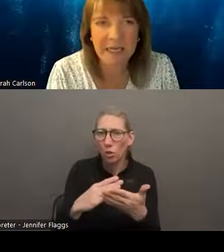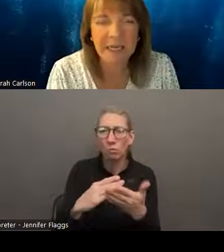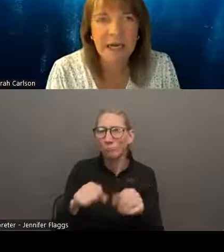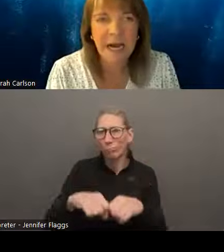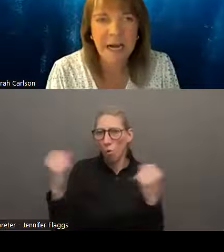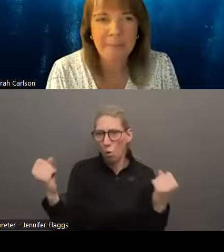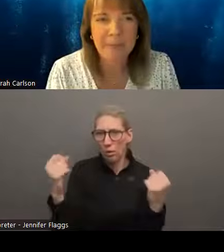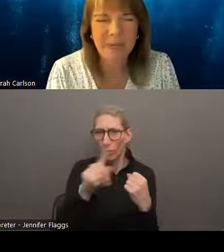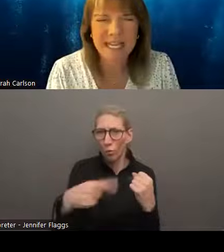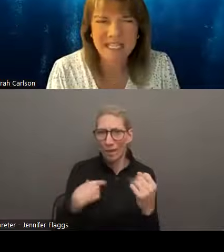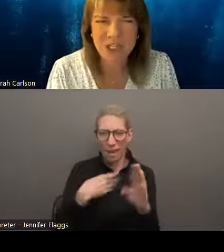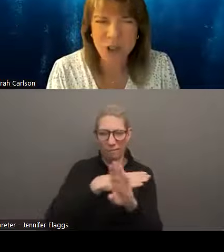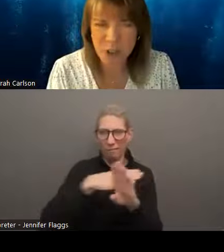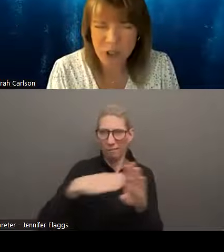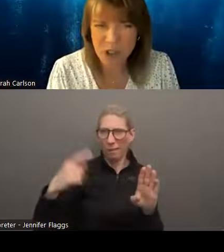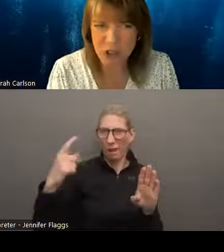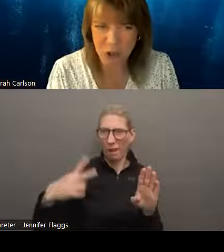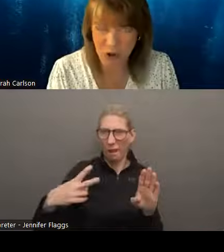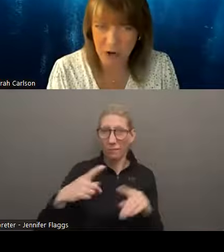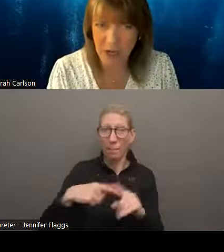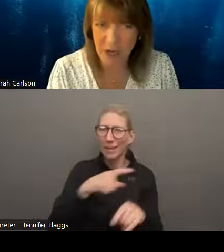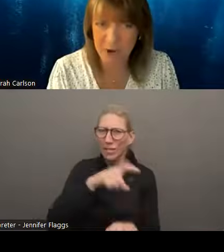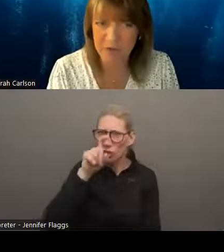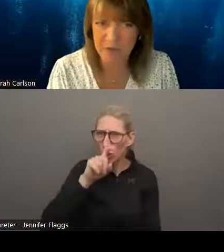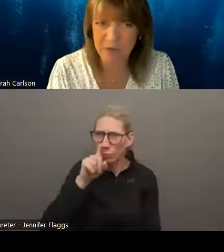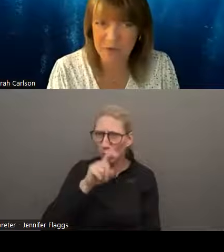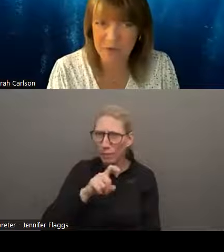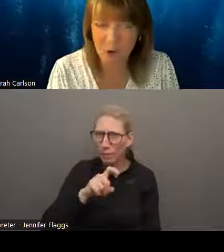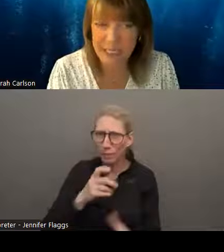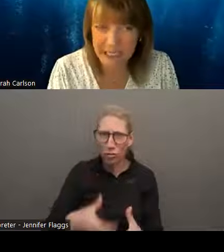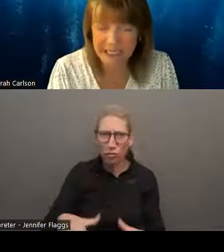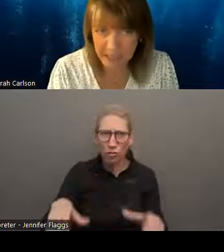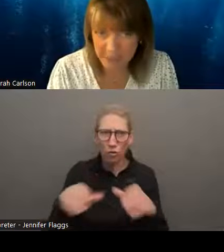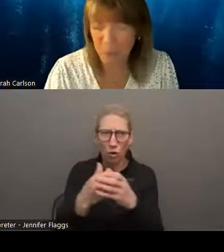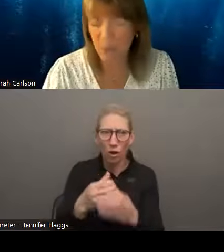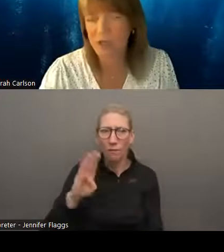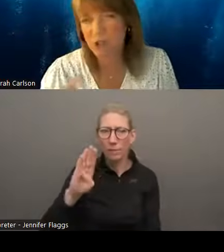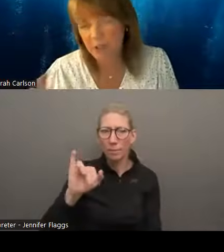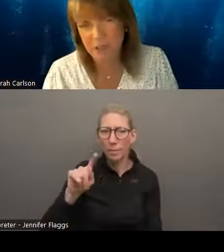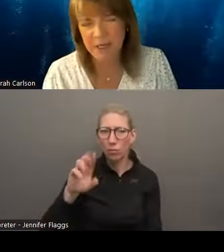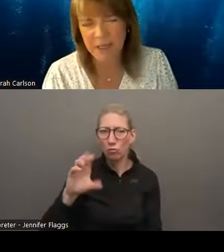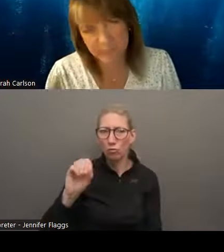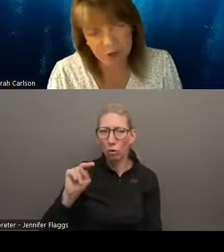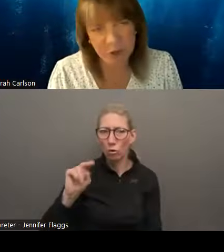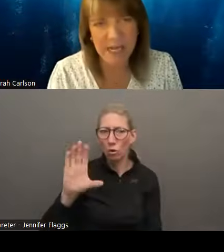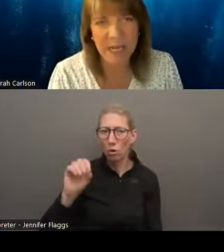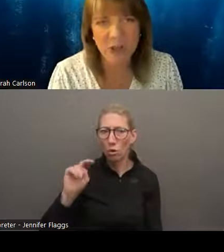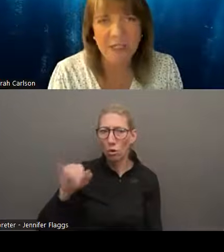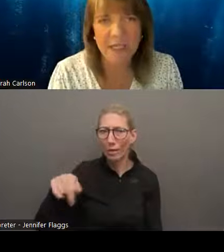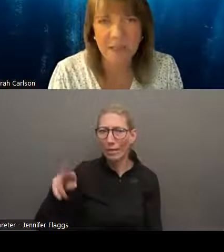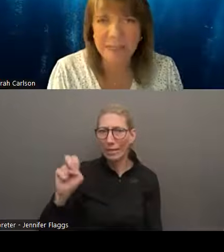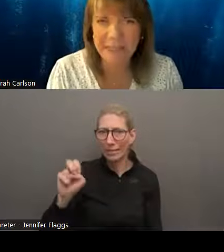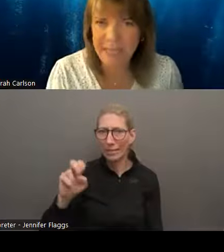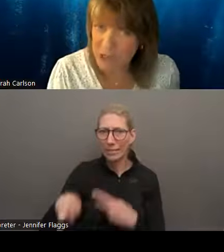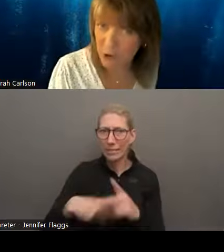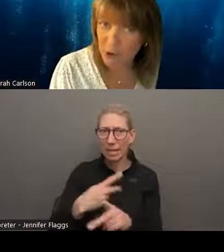it. But it's an Egyptian jar of the bitron conique type, which should be actually